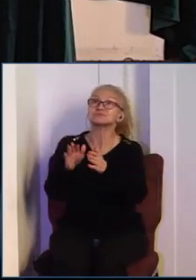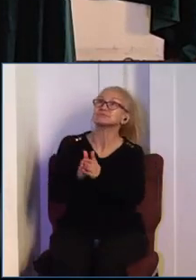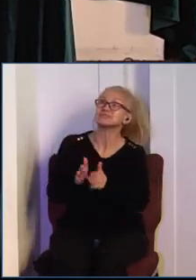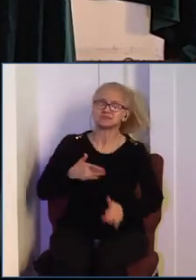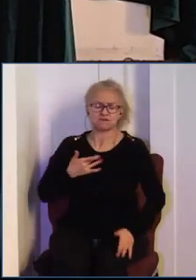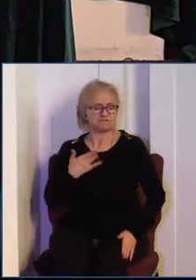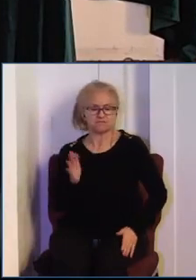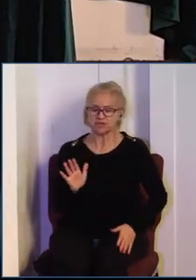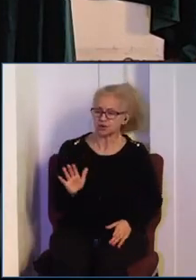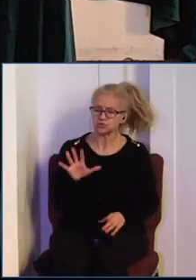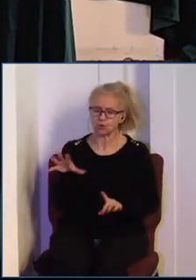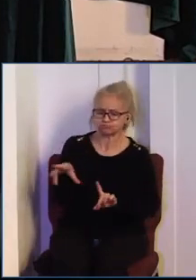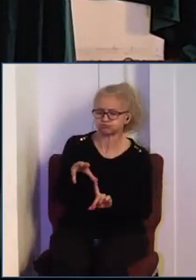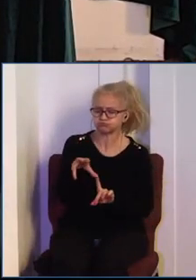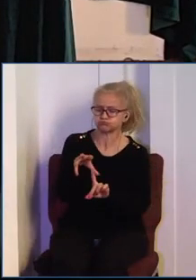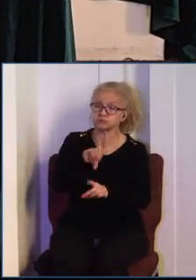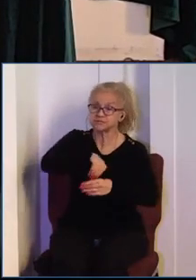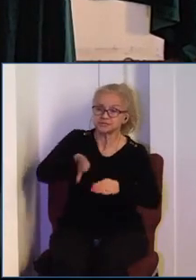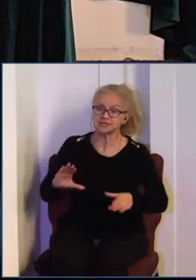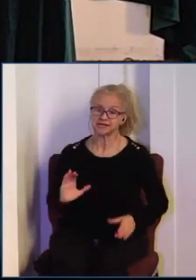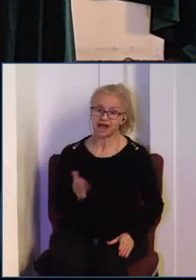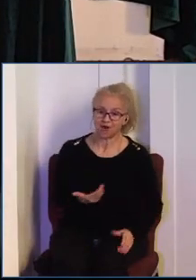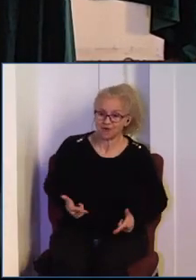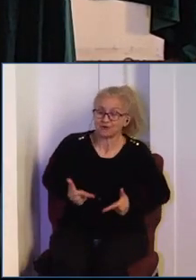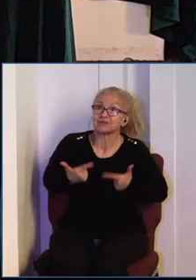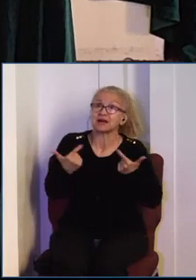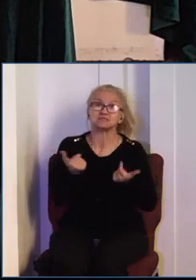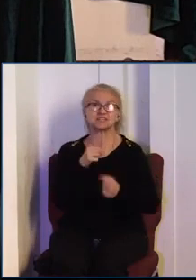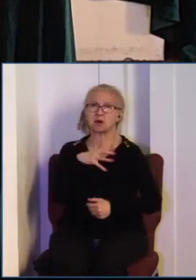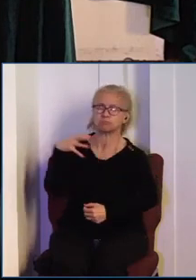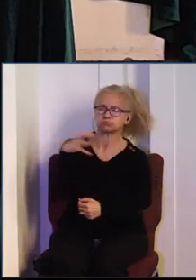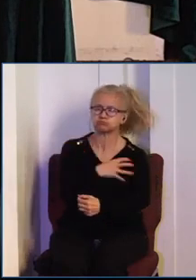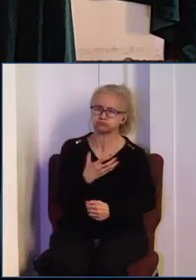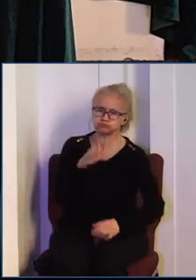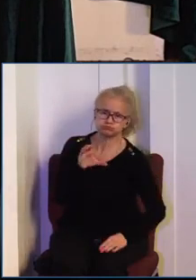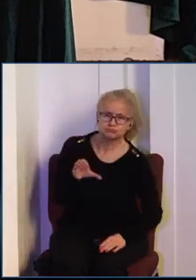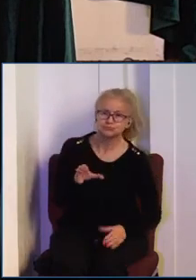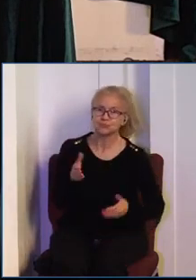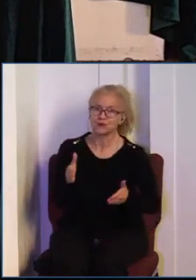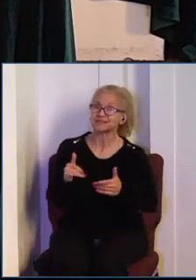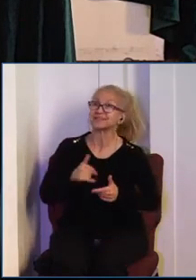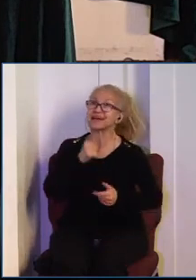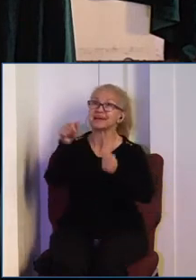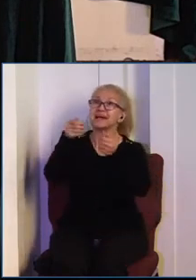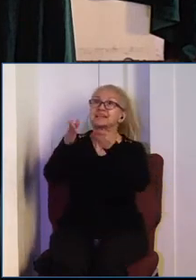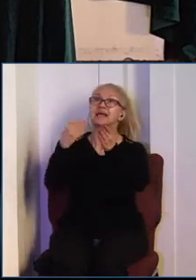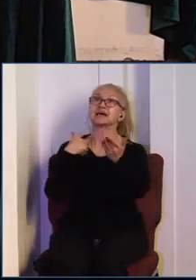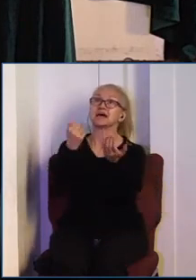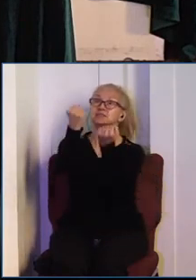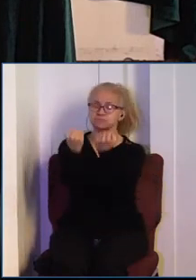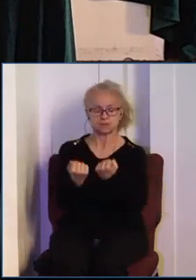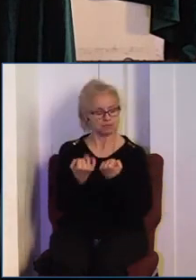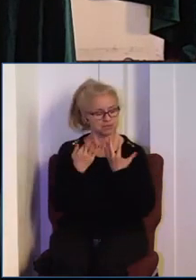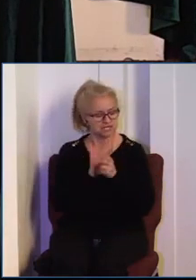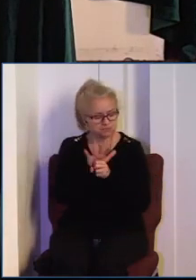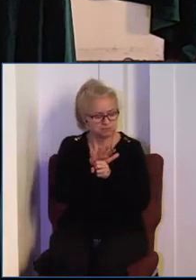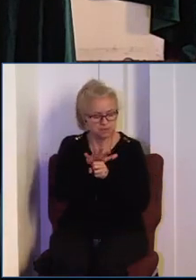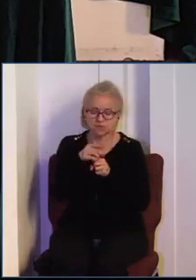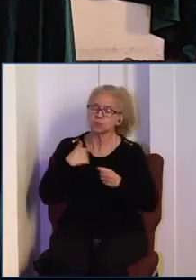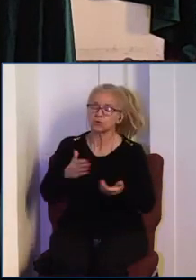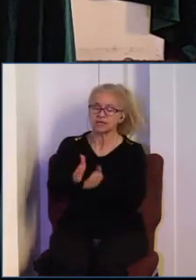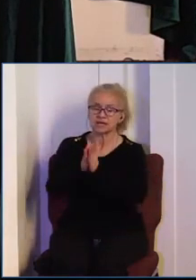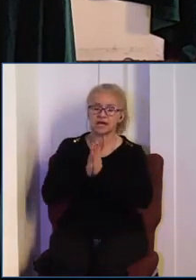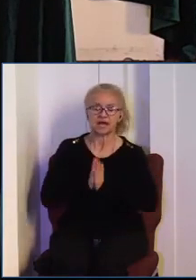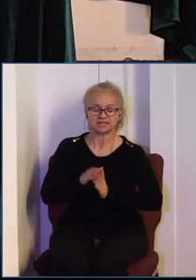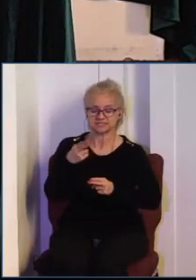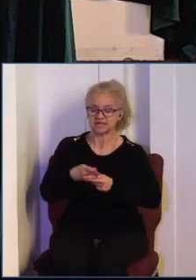presence in our lives in a mighty way today. And let us be blessed abundantly, we ask, in the name of